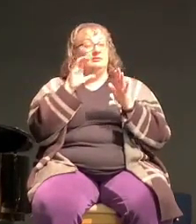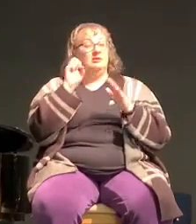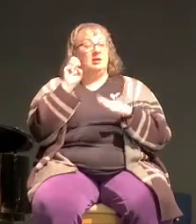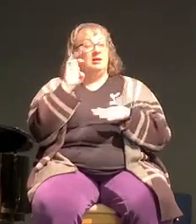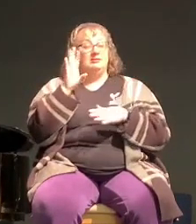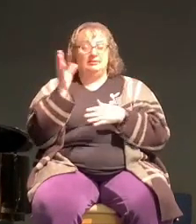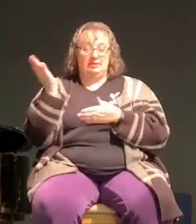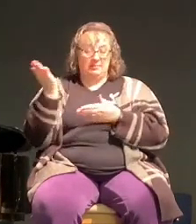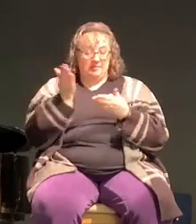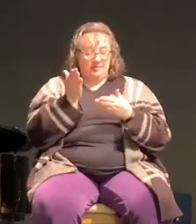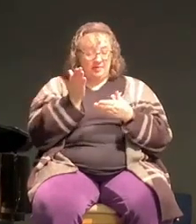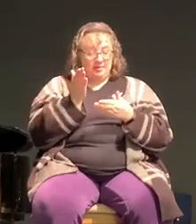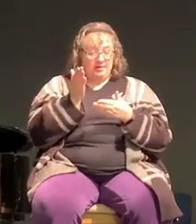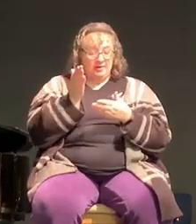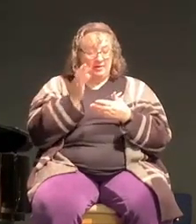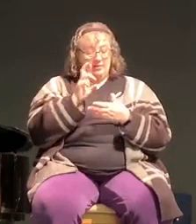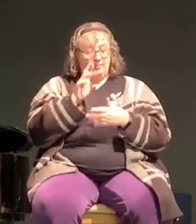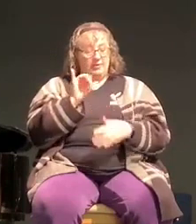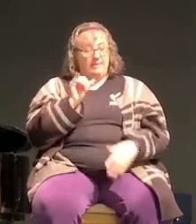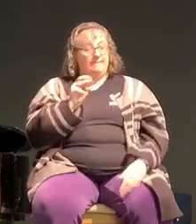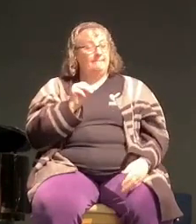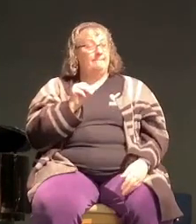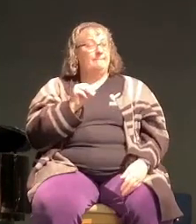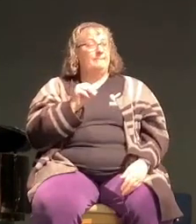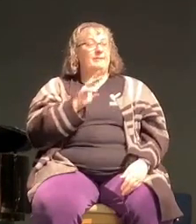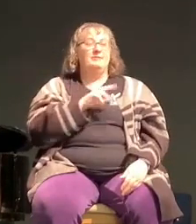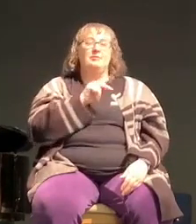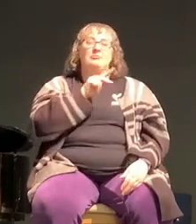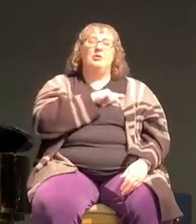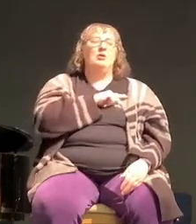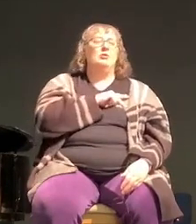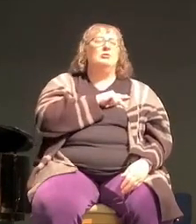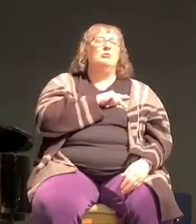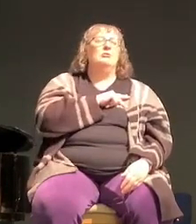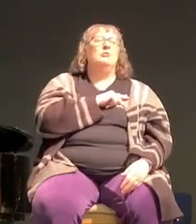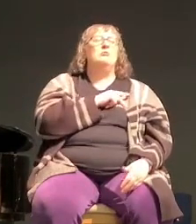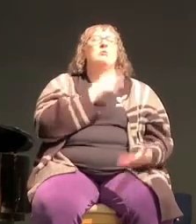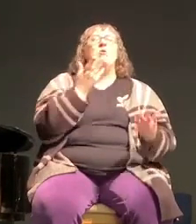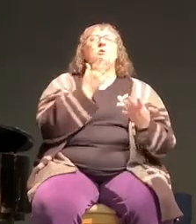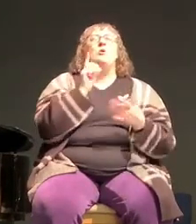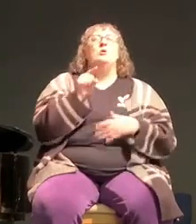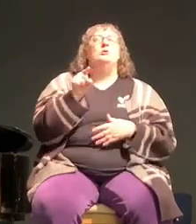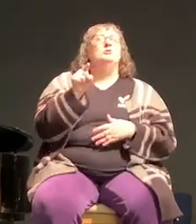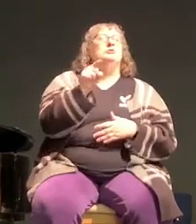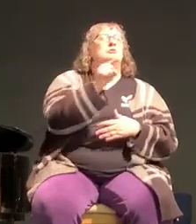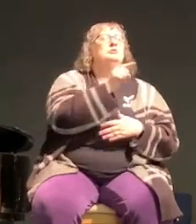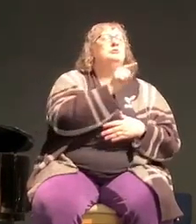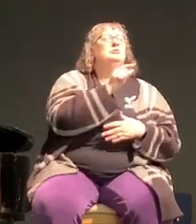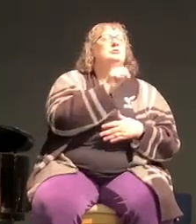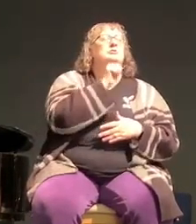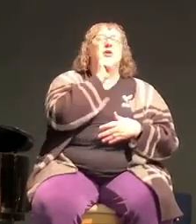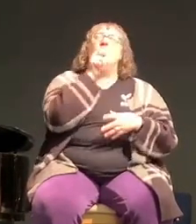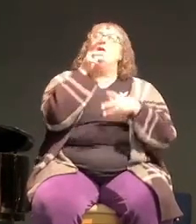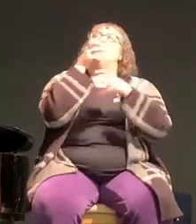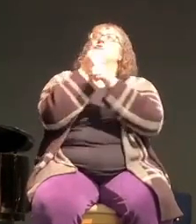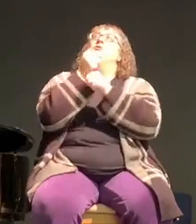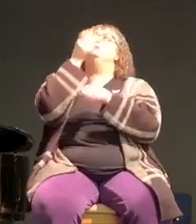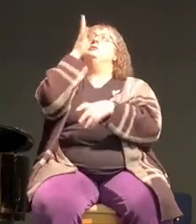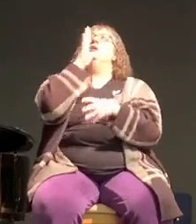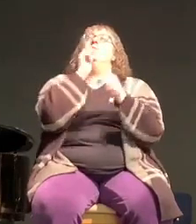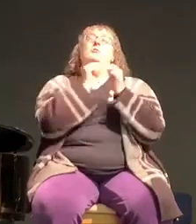ram. So this is where it gets personal. The big question is, what are you not trusting God